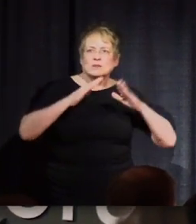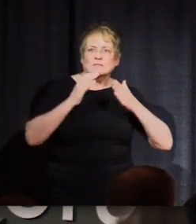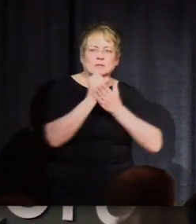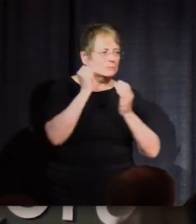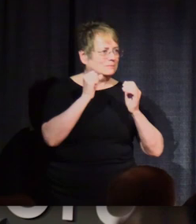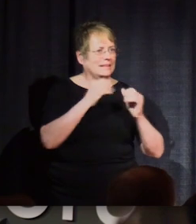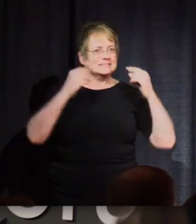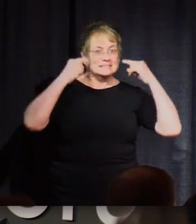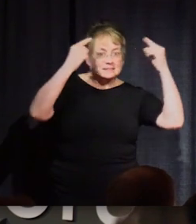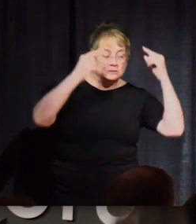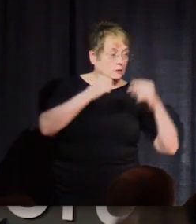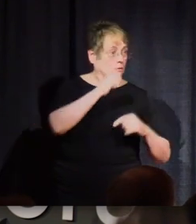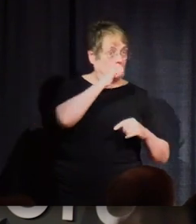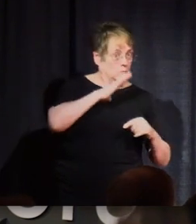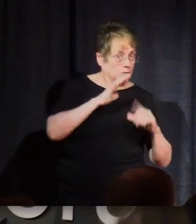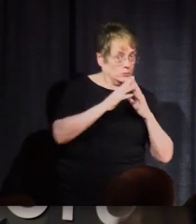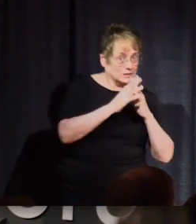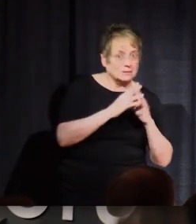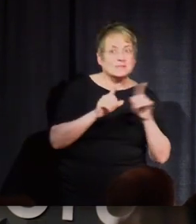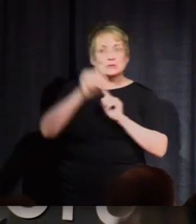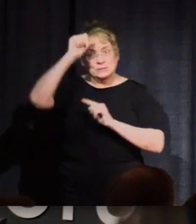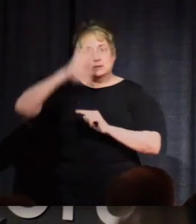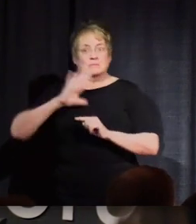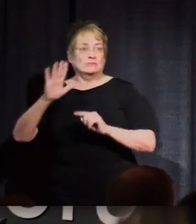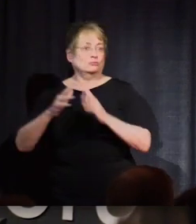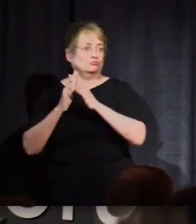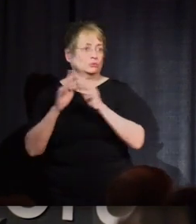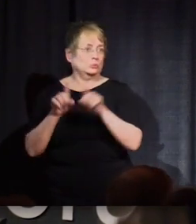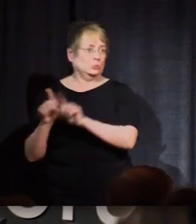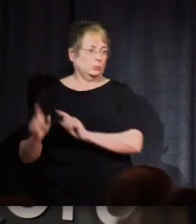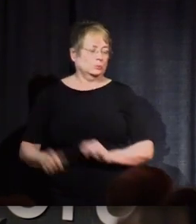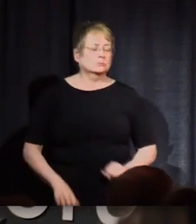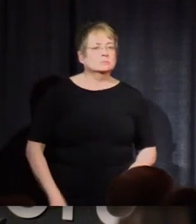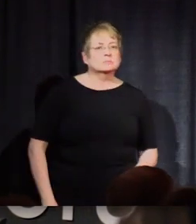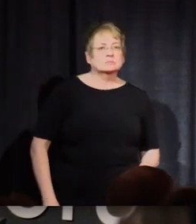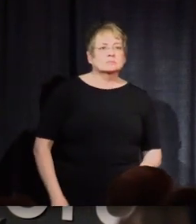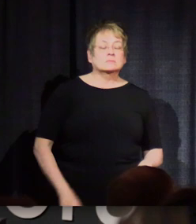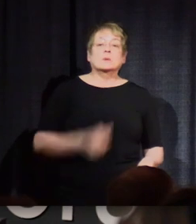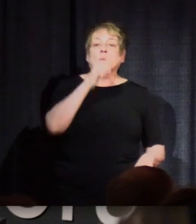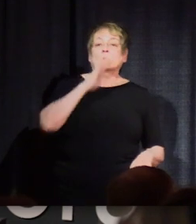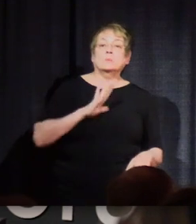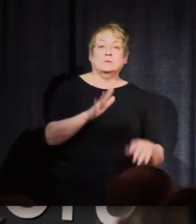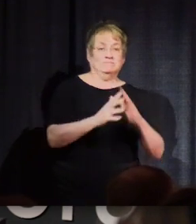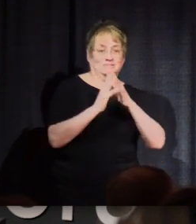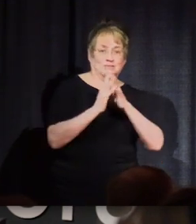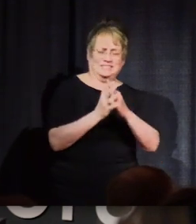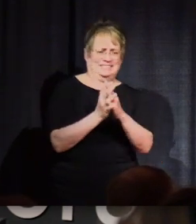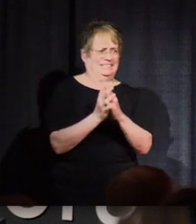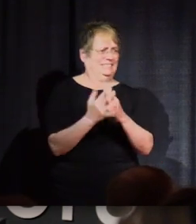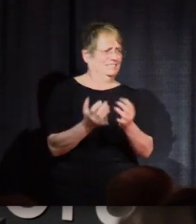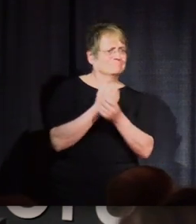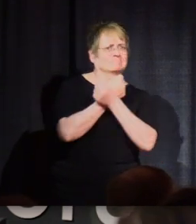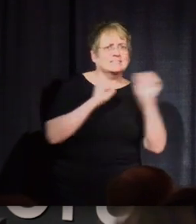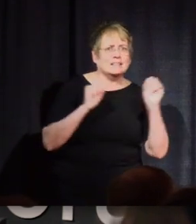successes not only for women's wrestling but for men's wrestling as well it was women's wrestling that saved the sport